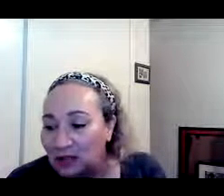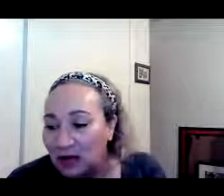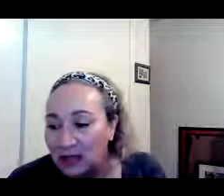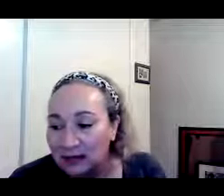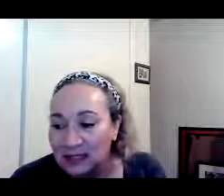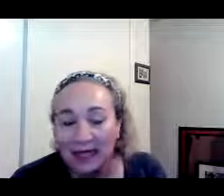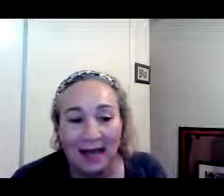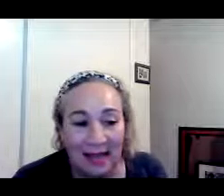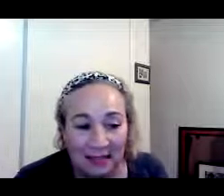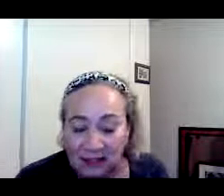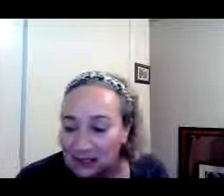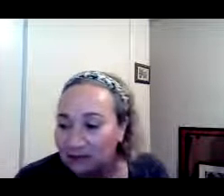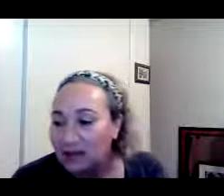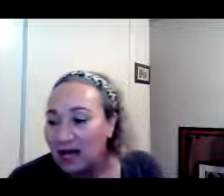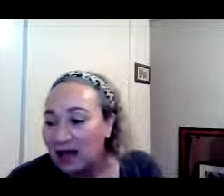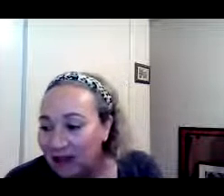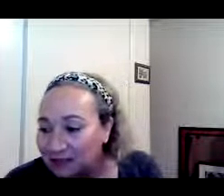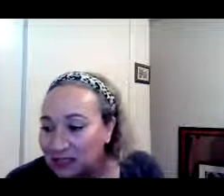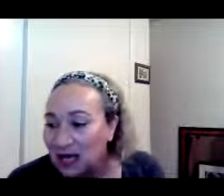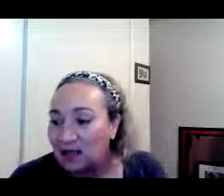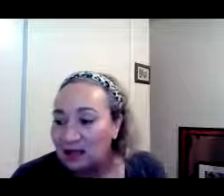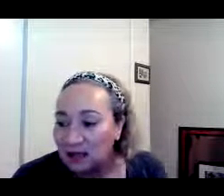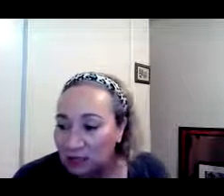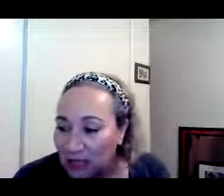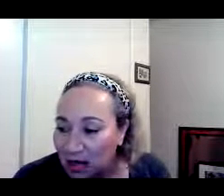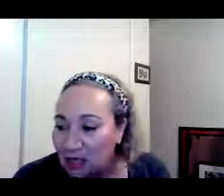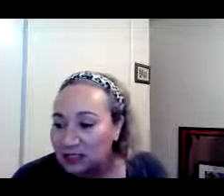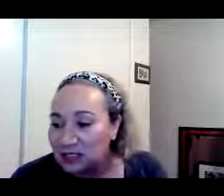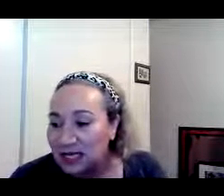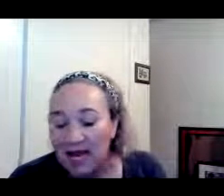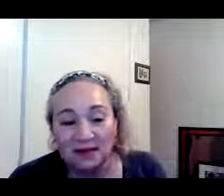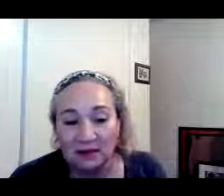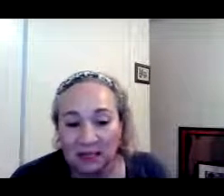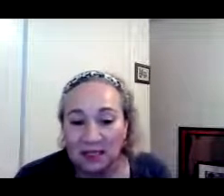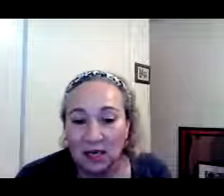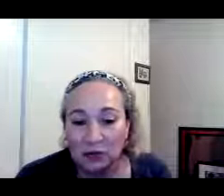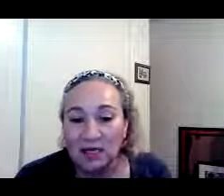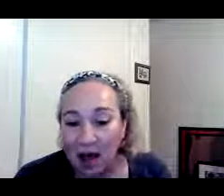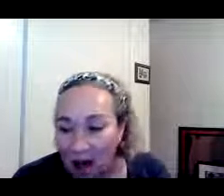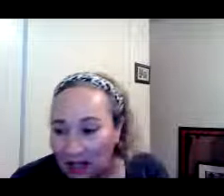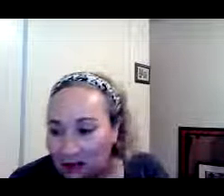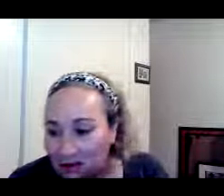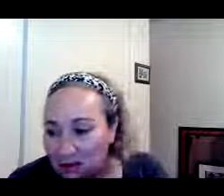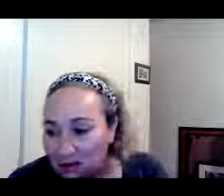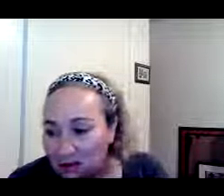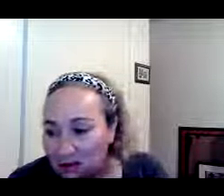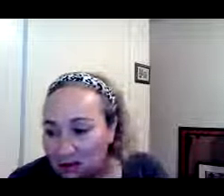knowledge about counseling and guidance, FAFSA, the community colleges, and the list goes on.